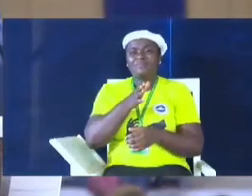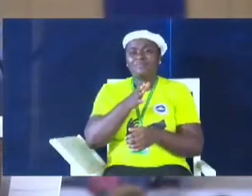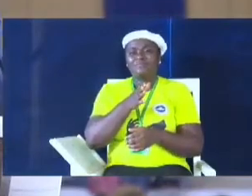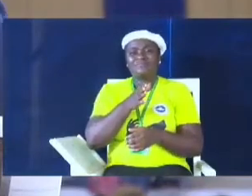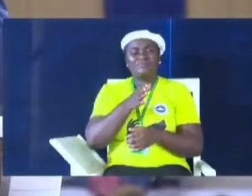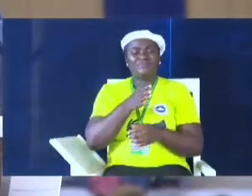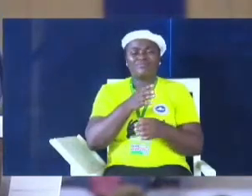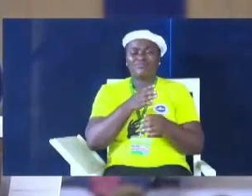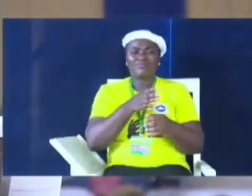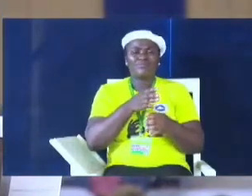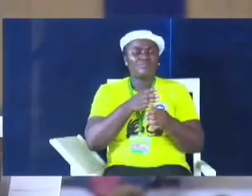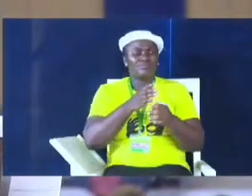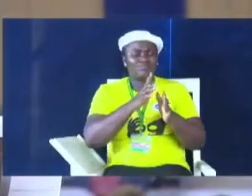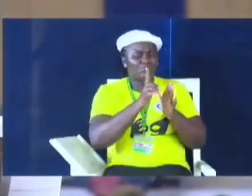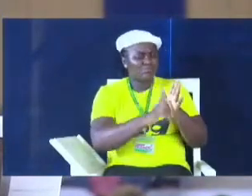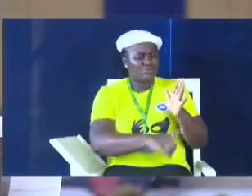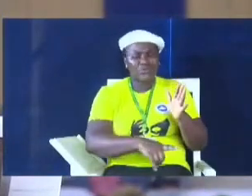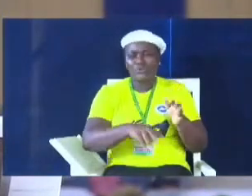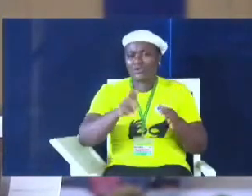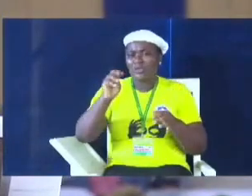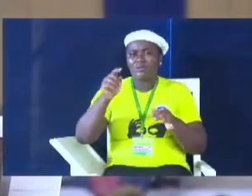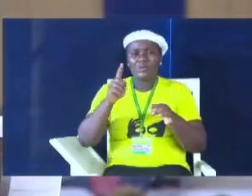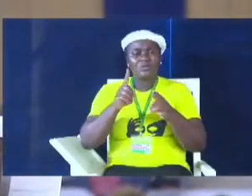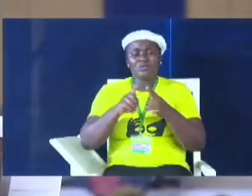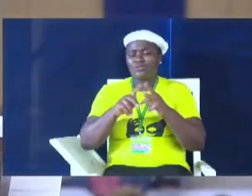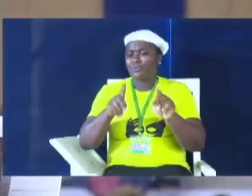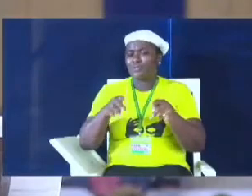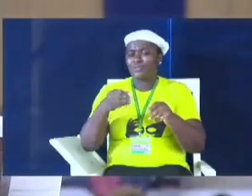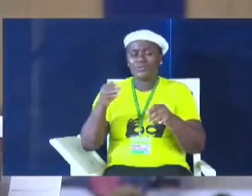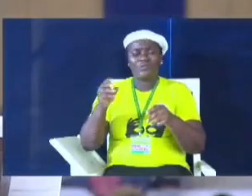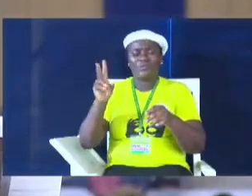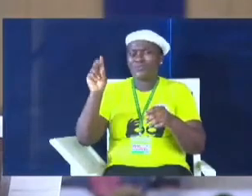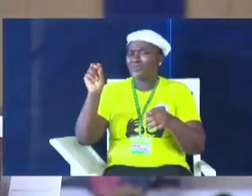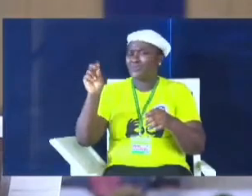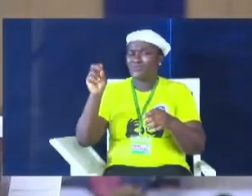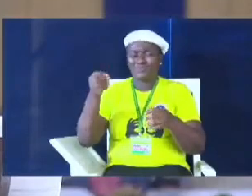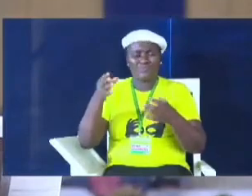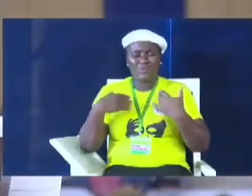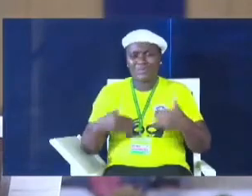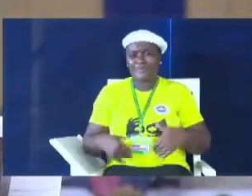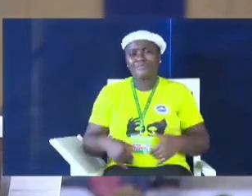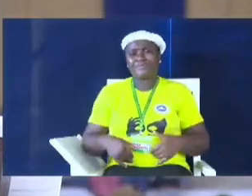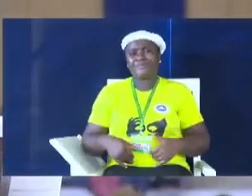Relegated him to a person of no consequence and worth.